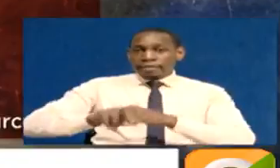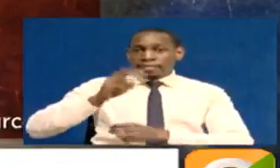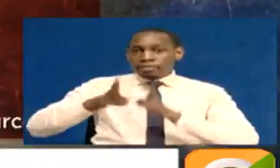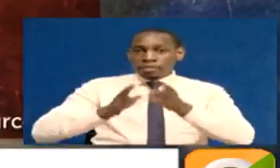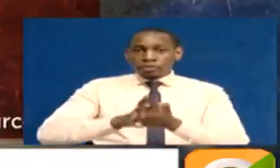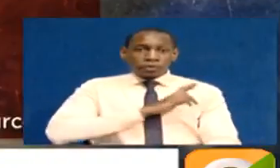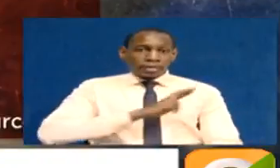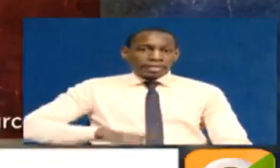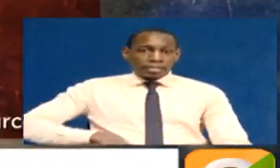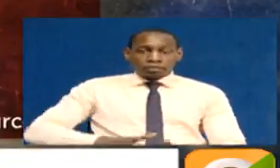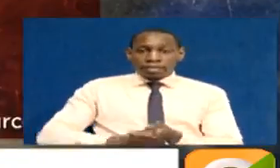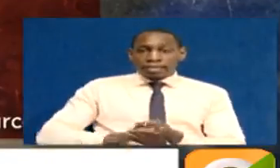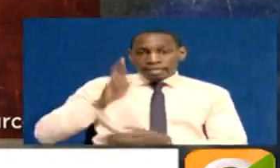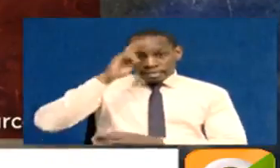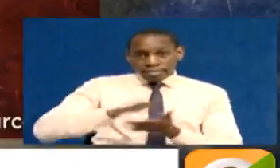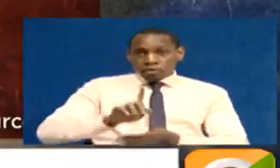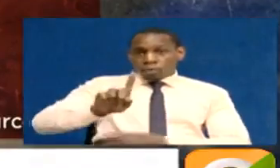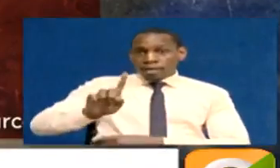1,722 for religious purposes, and